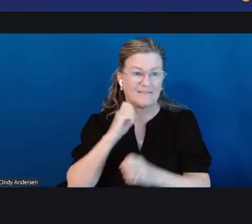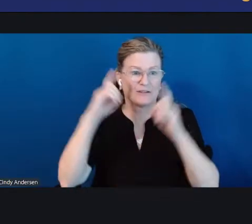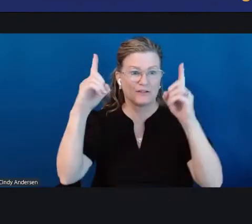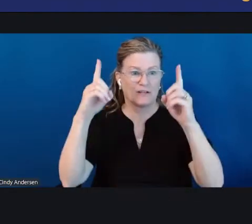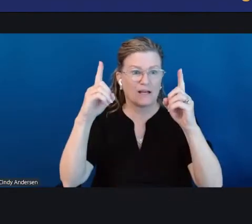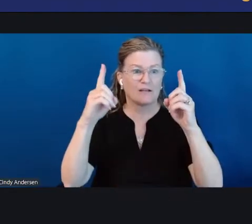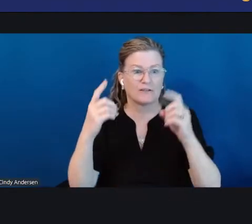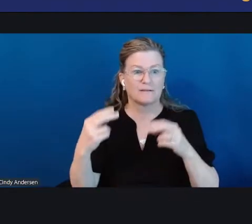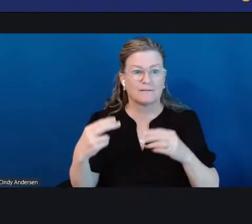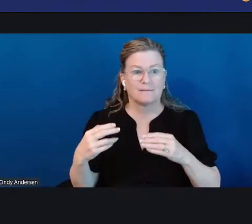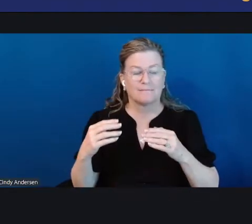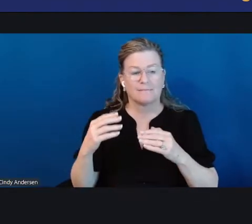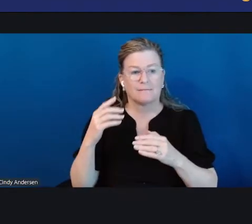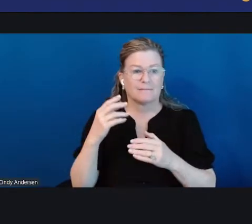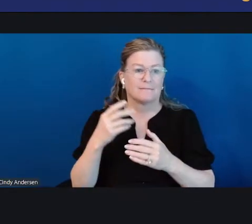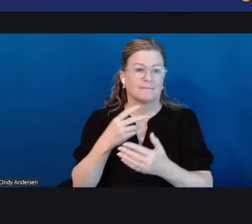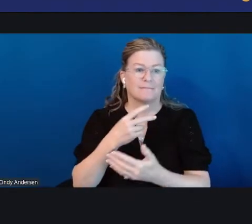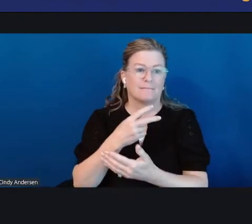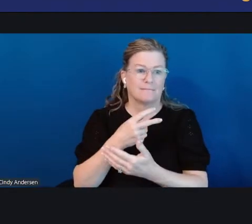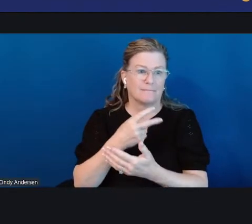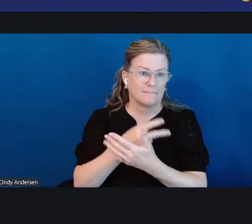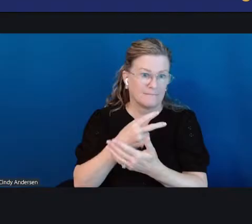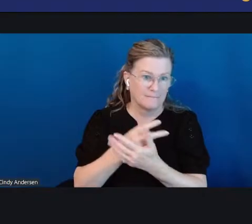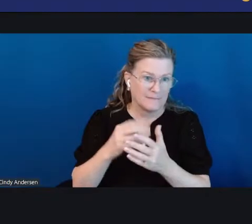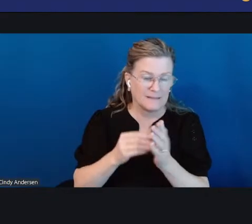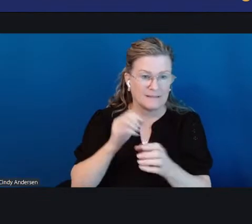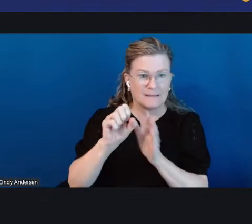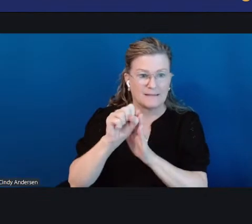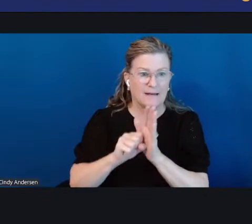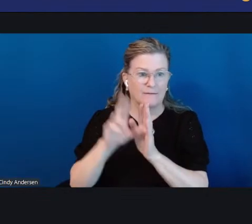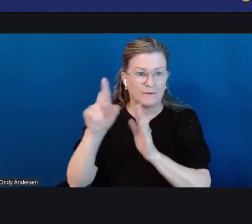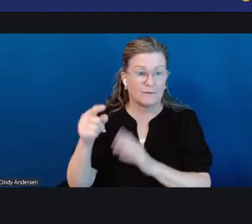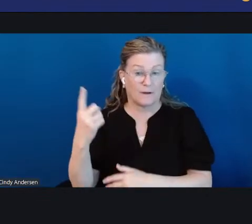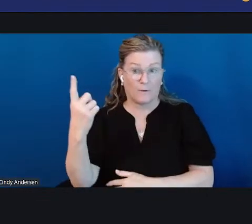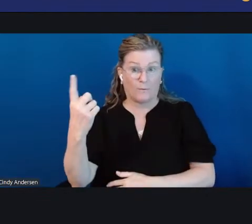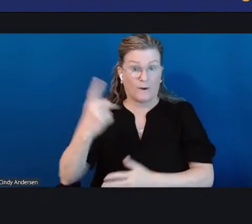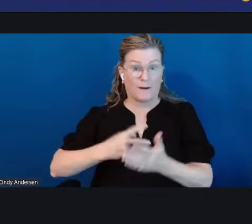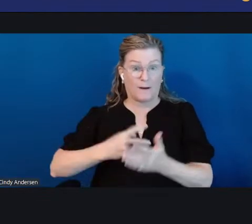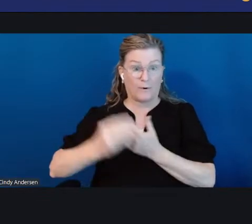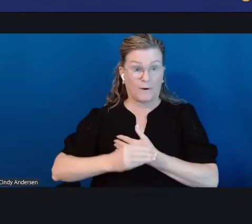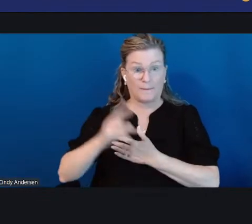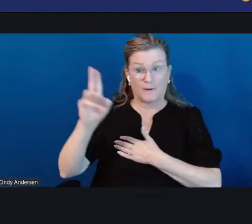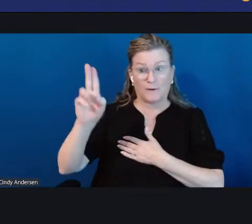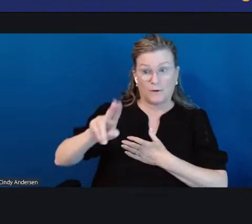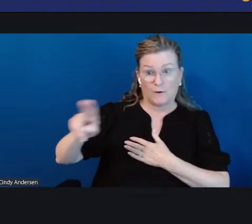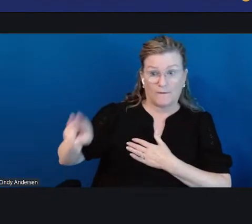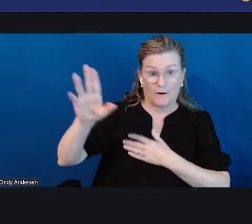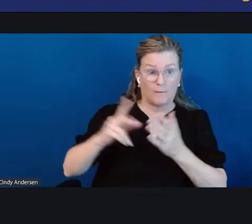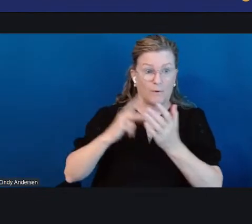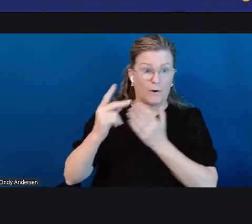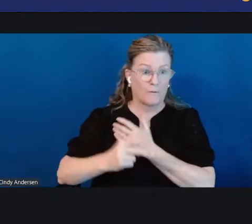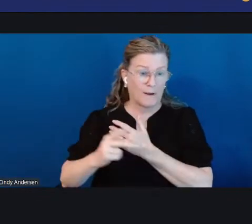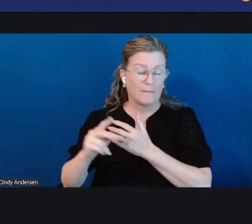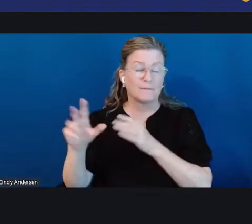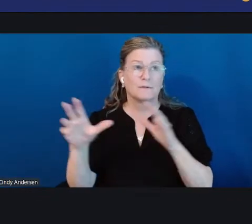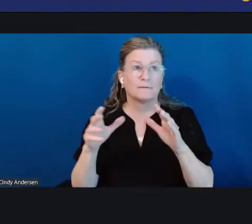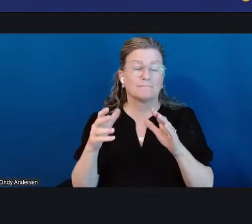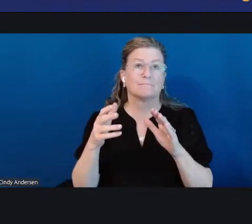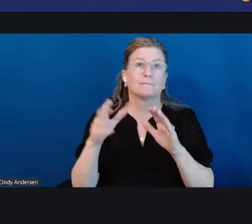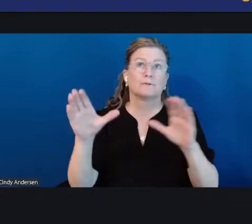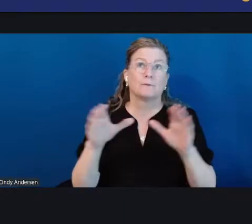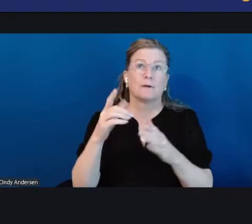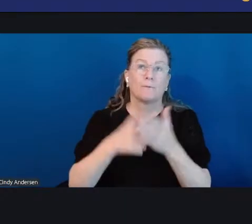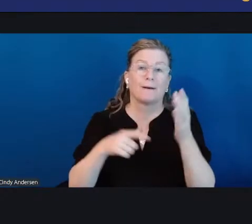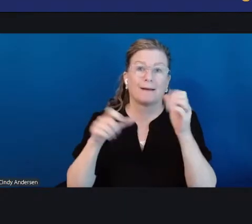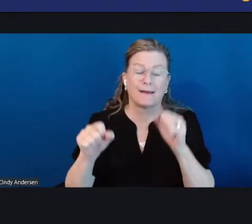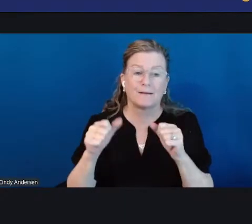ed professionals in the state of Utah. We have one program, that's the University of Utah's program, which is doing what it can to